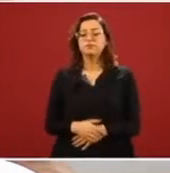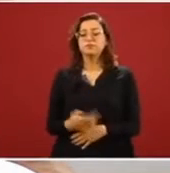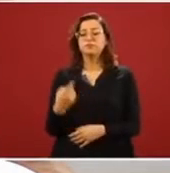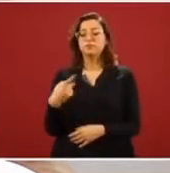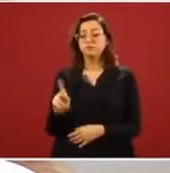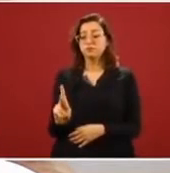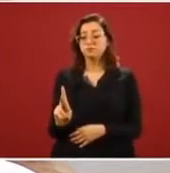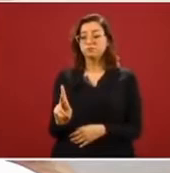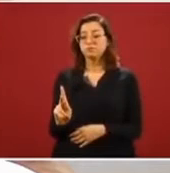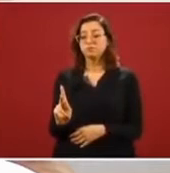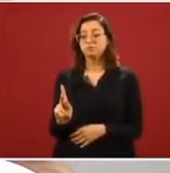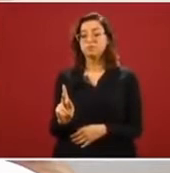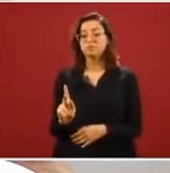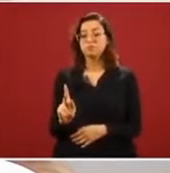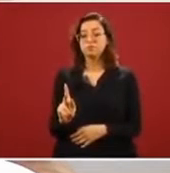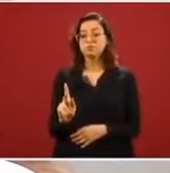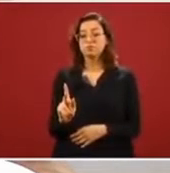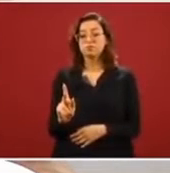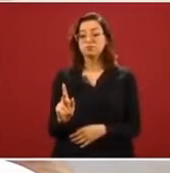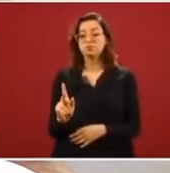que